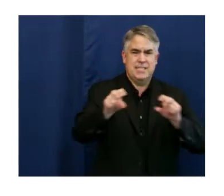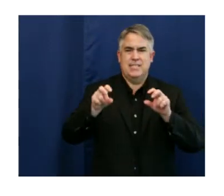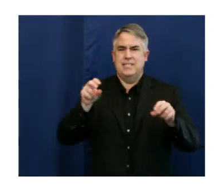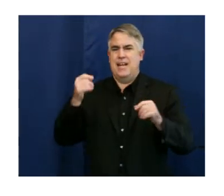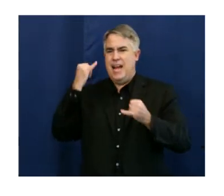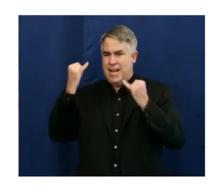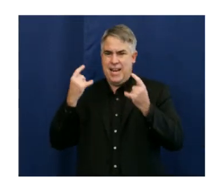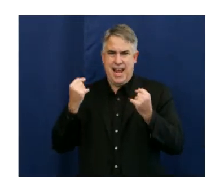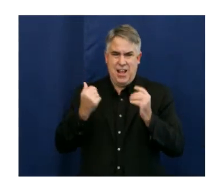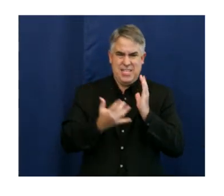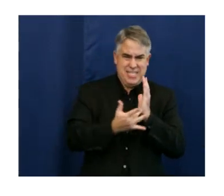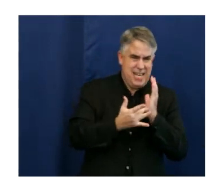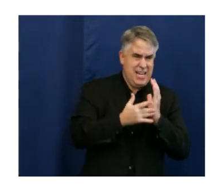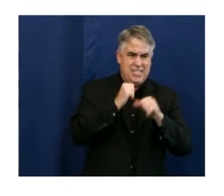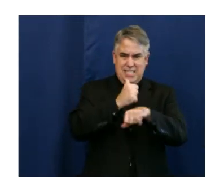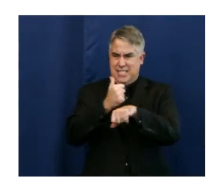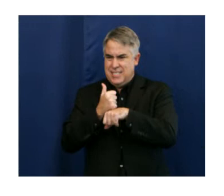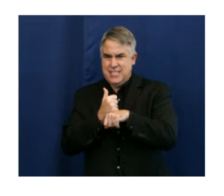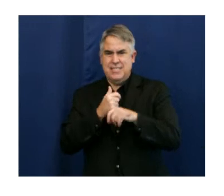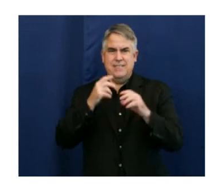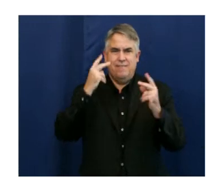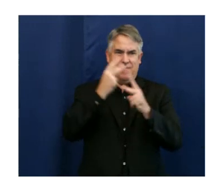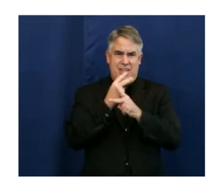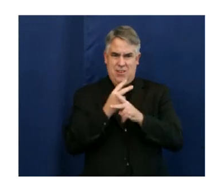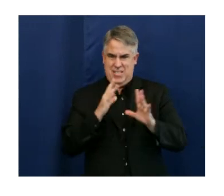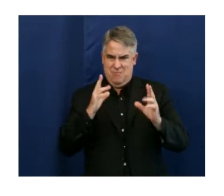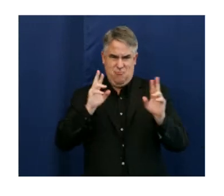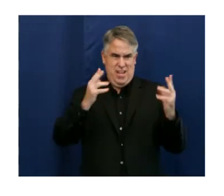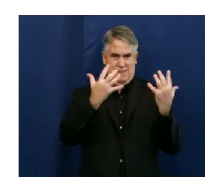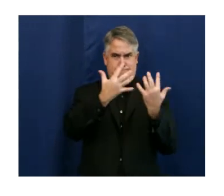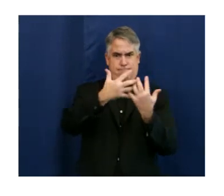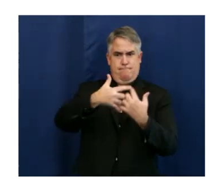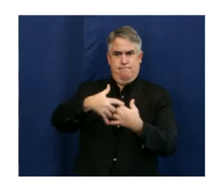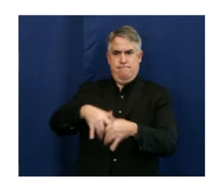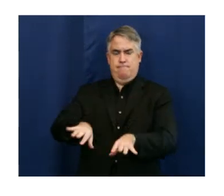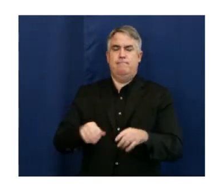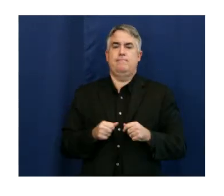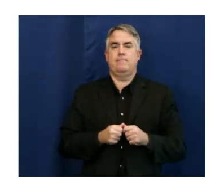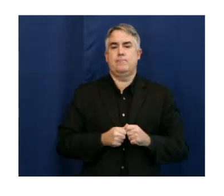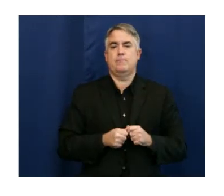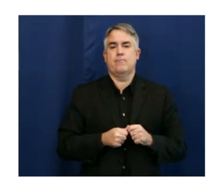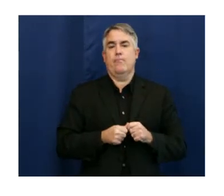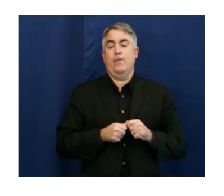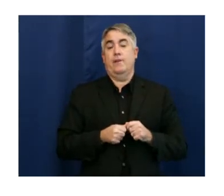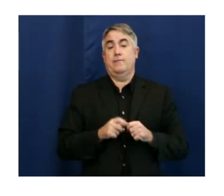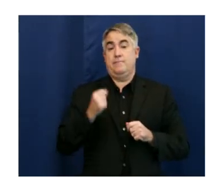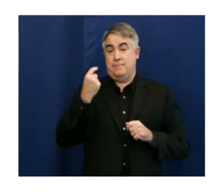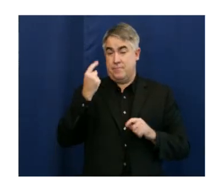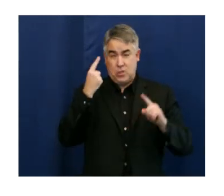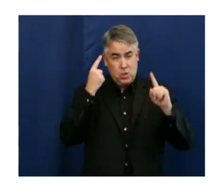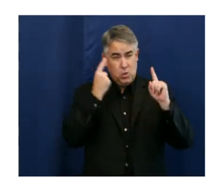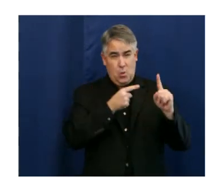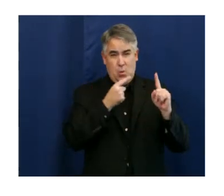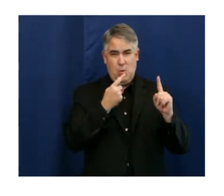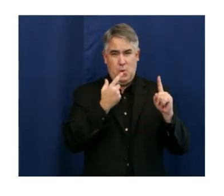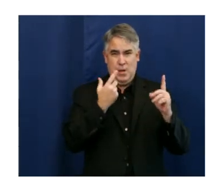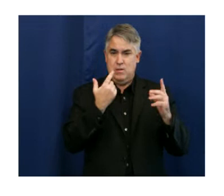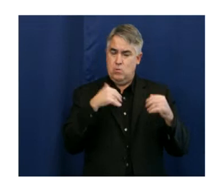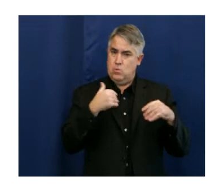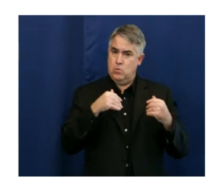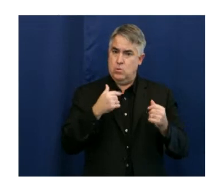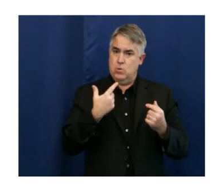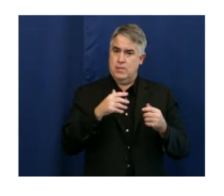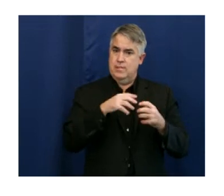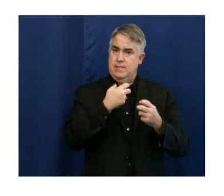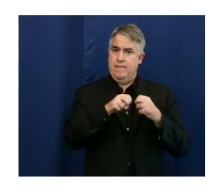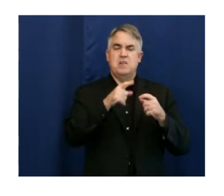additional pods. And again, the aim on these pods is they would be accessible via a single portal, but folks have other entry points